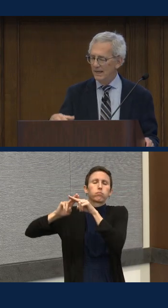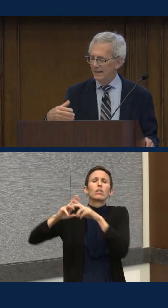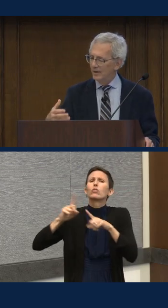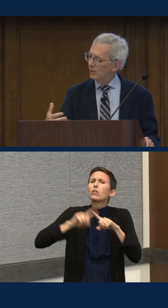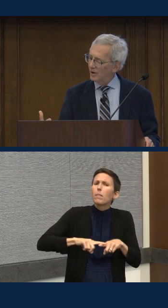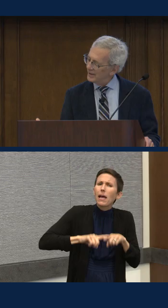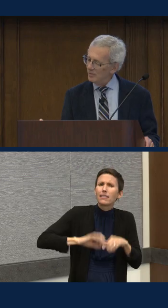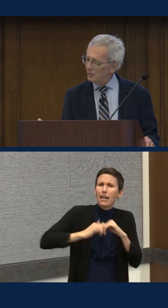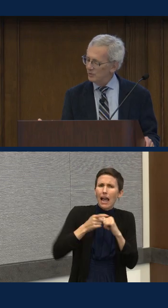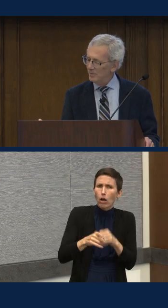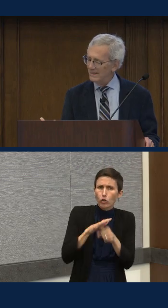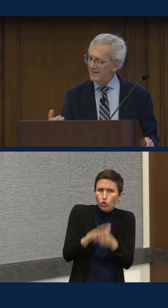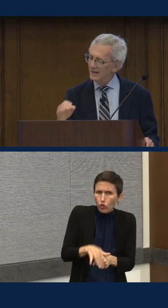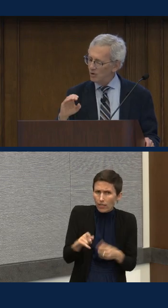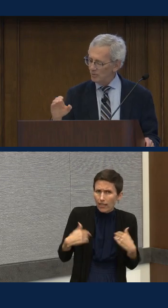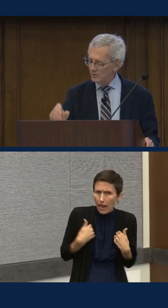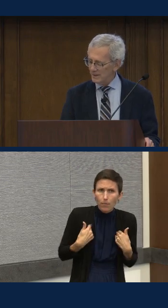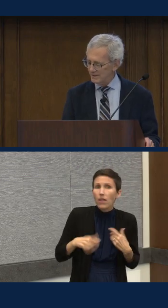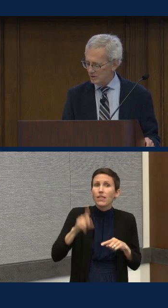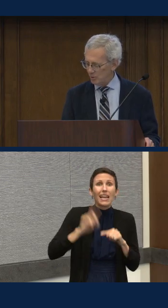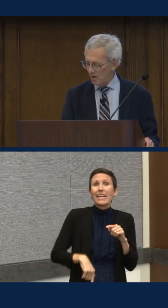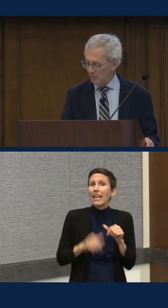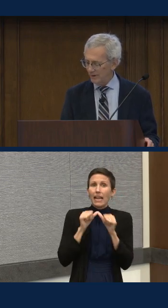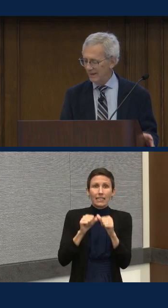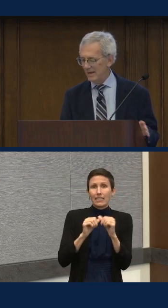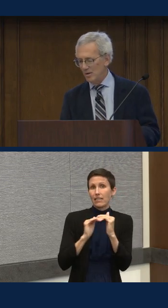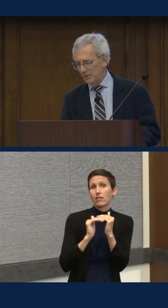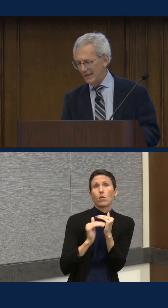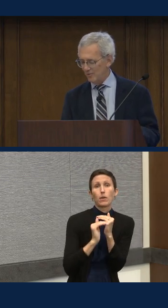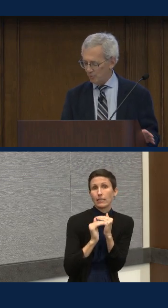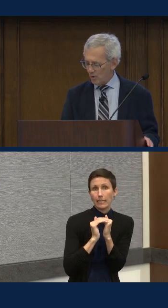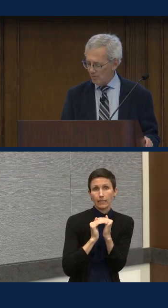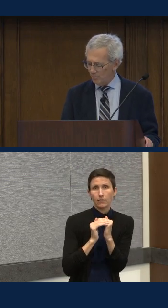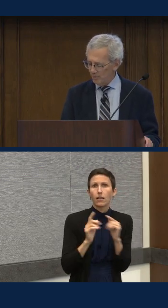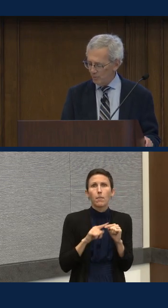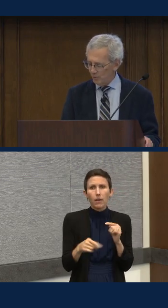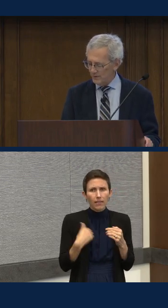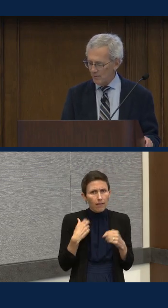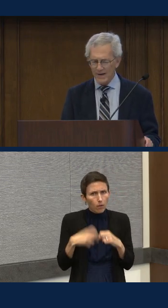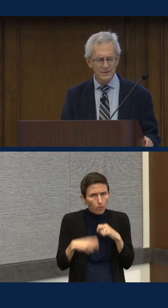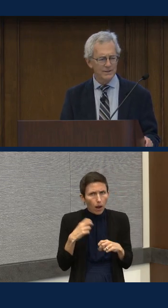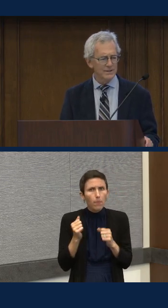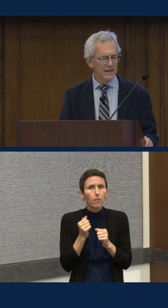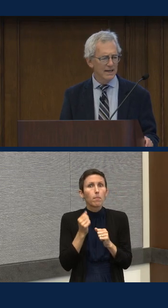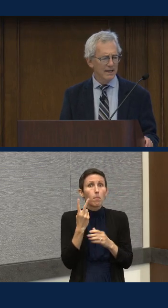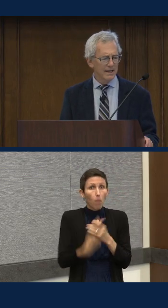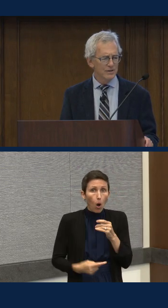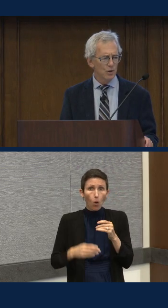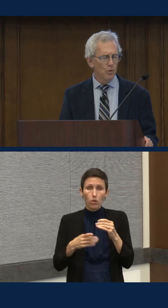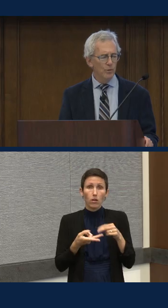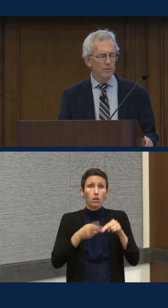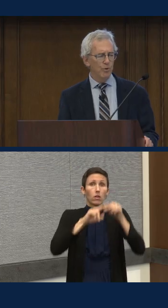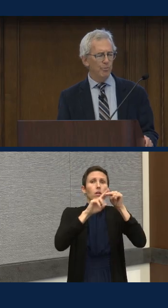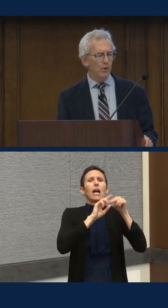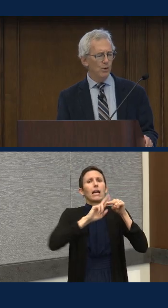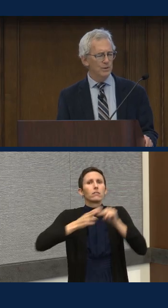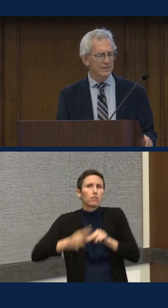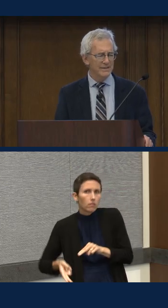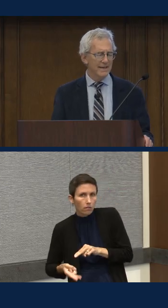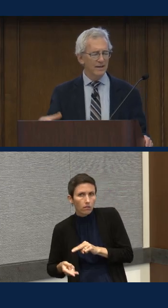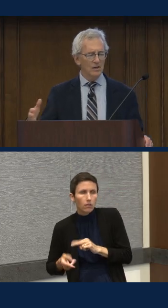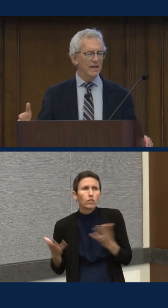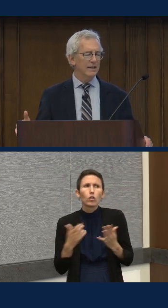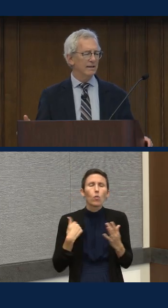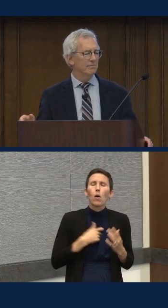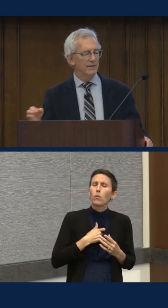them, they're unable to maintain homeostasis properly, but they have a problem in both directions. And so what we proposed